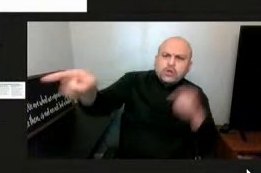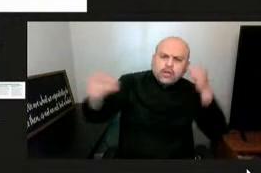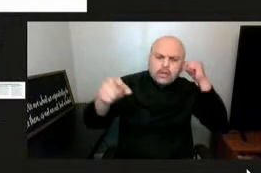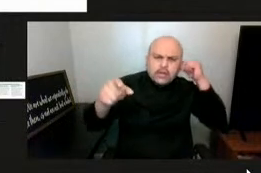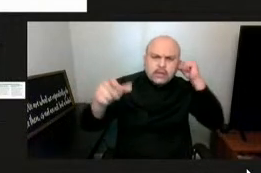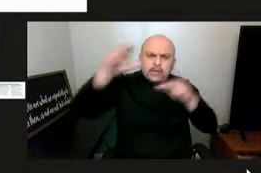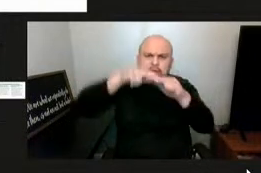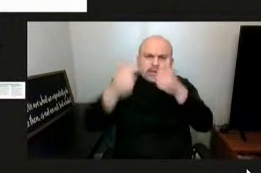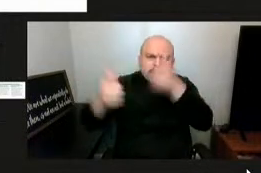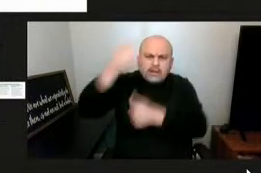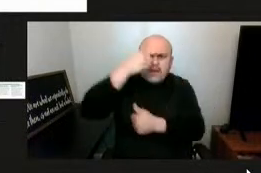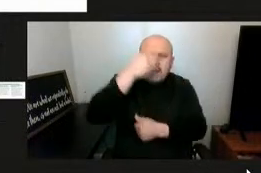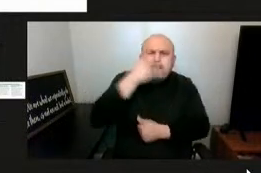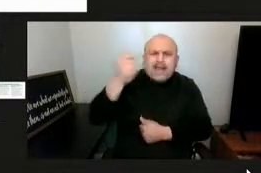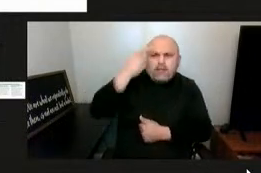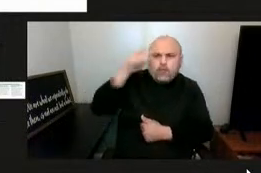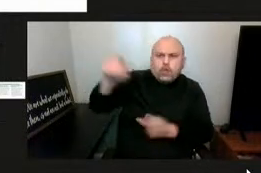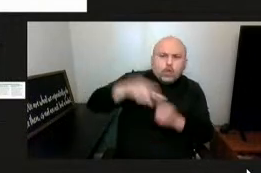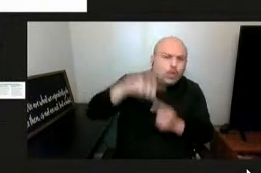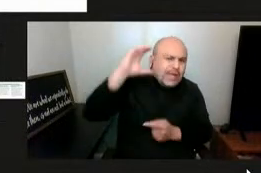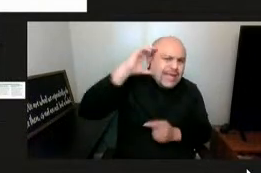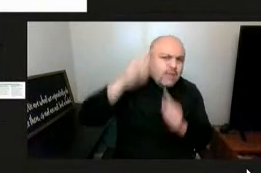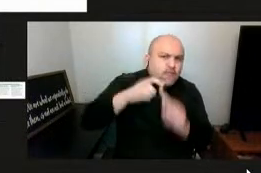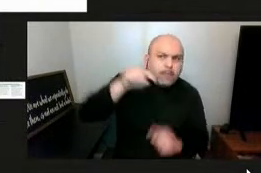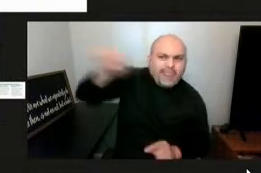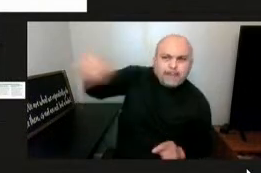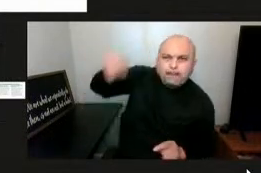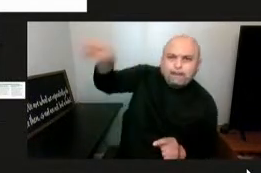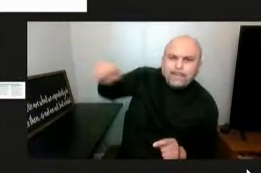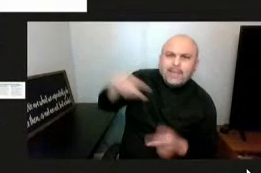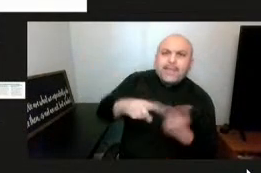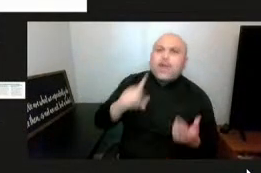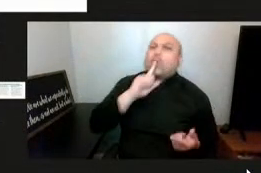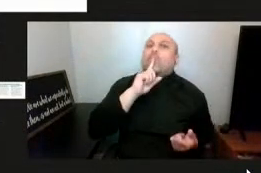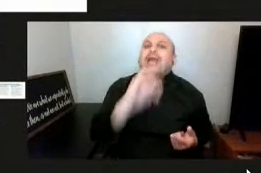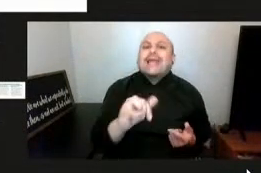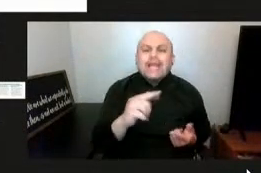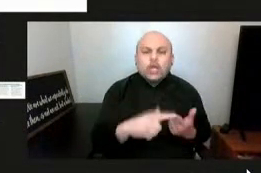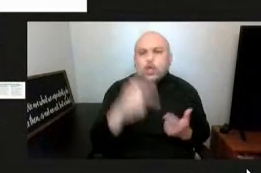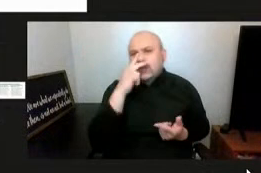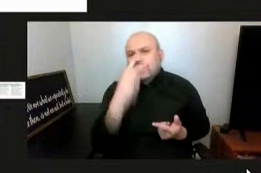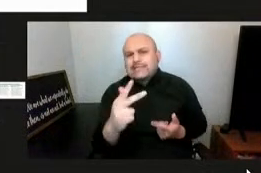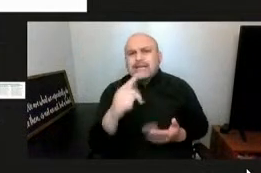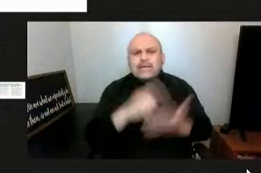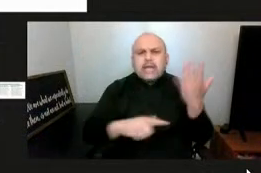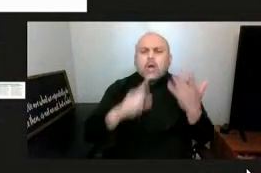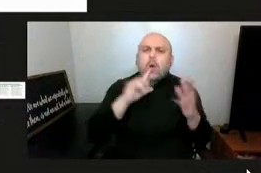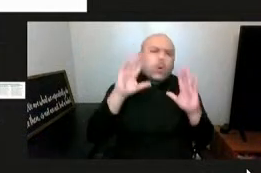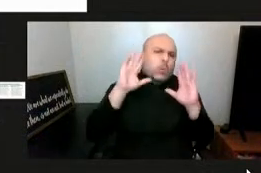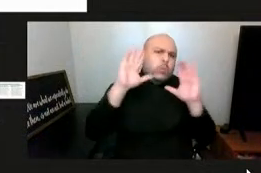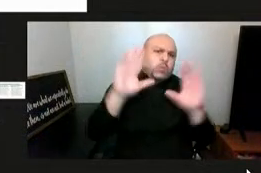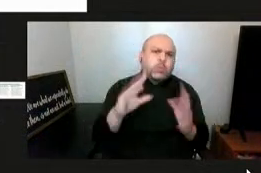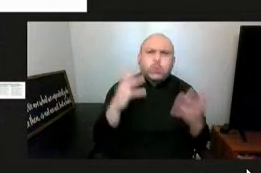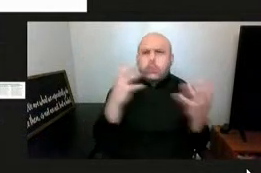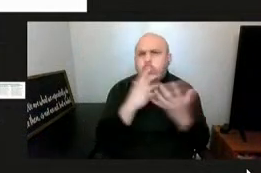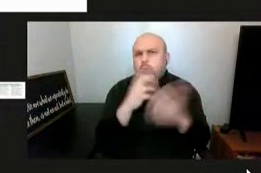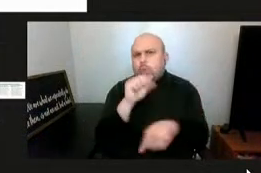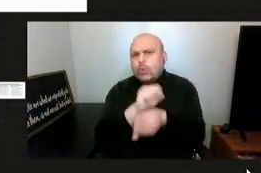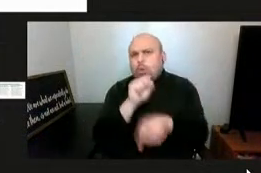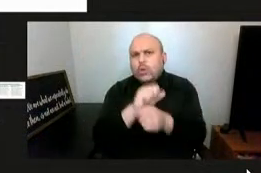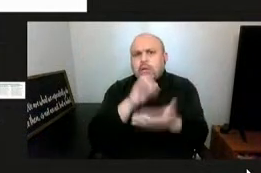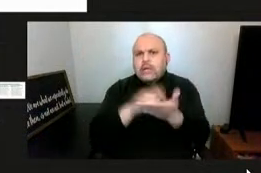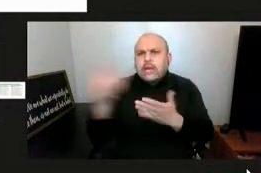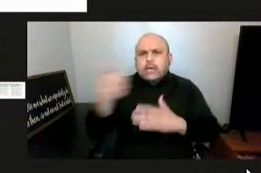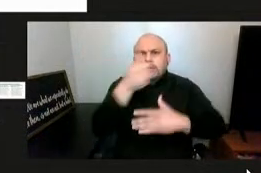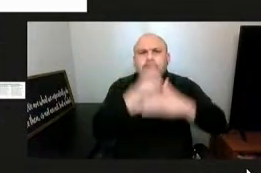better for you to hear from them and really see the exceptional work that the subcommittee